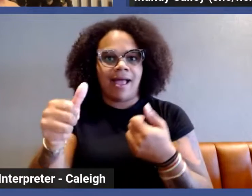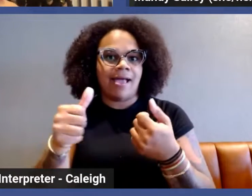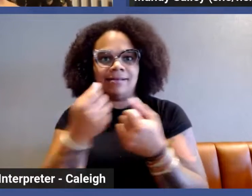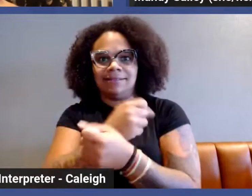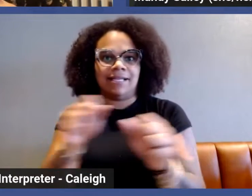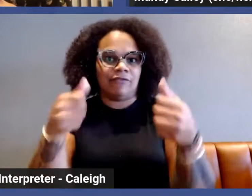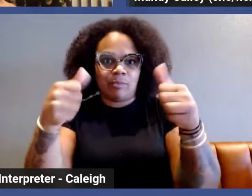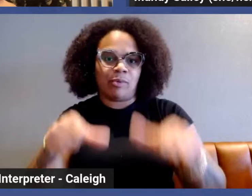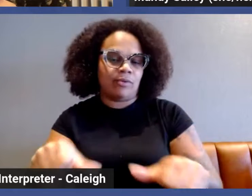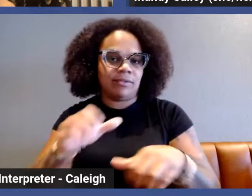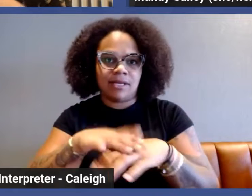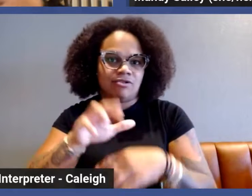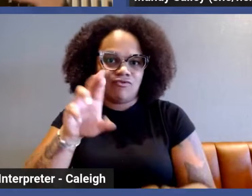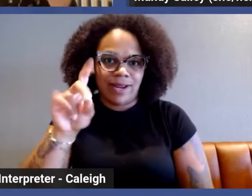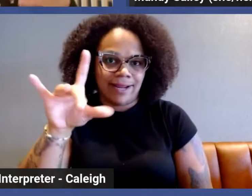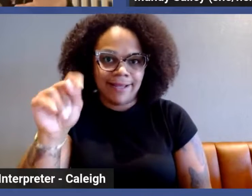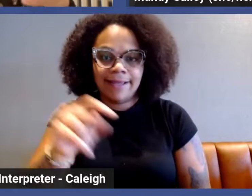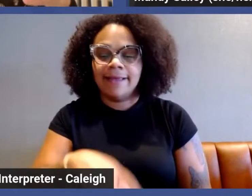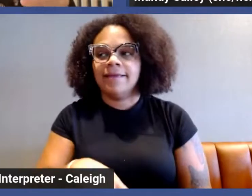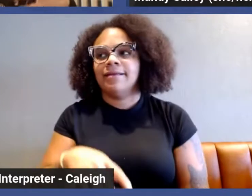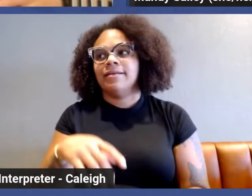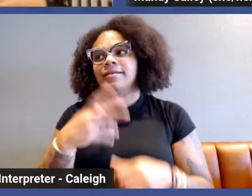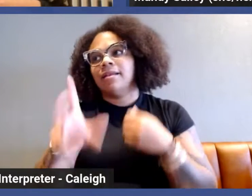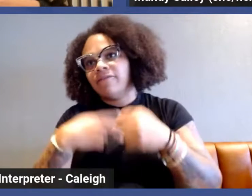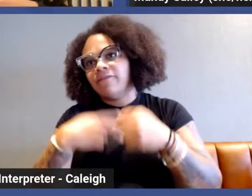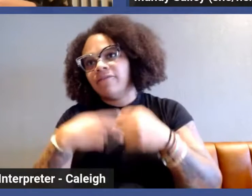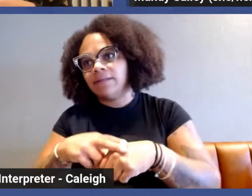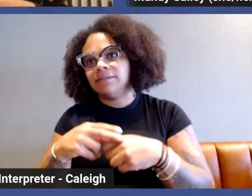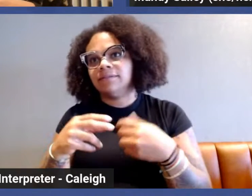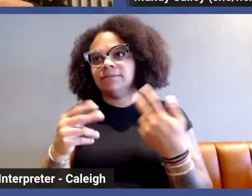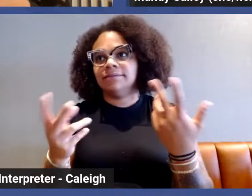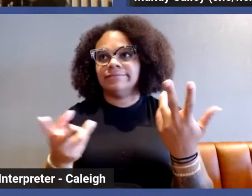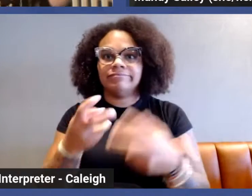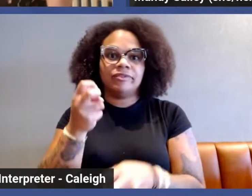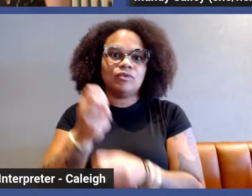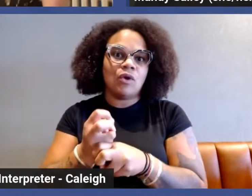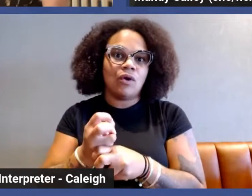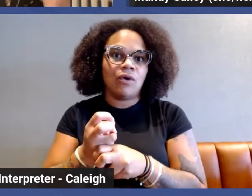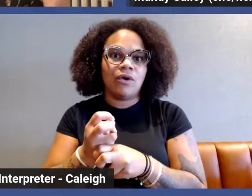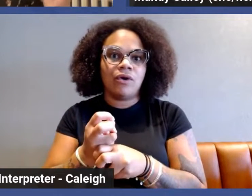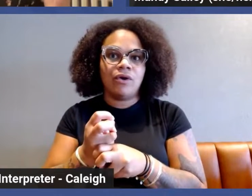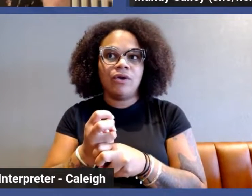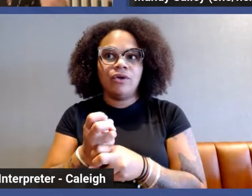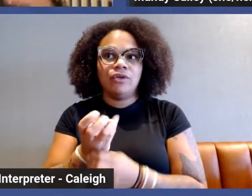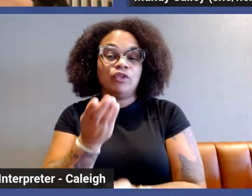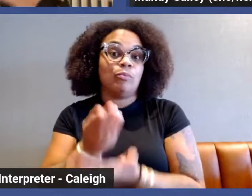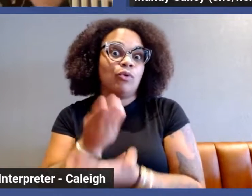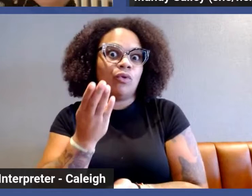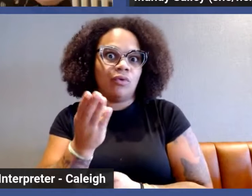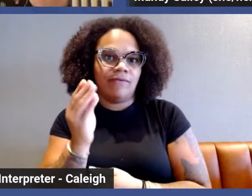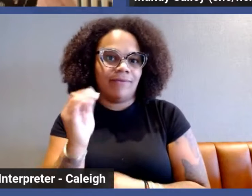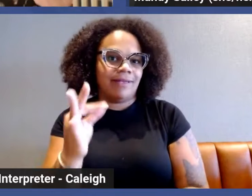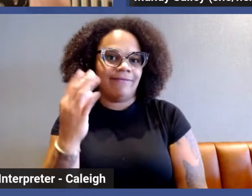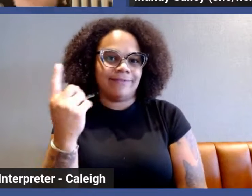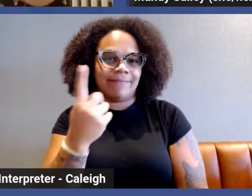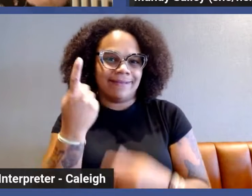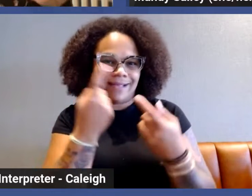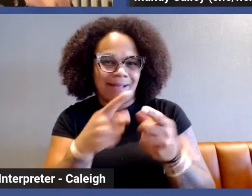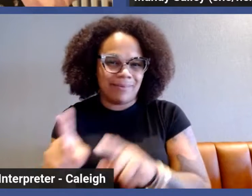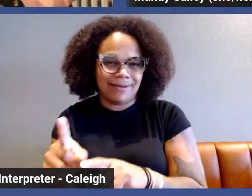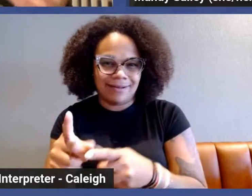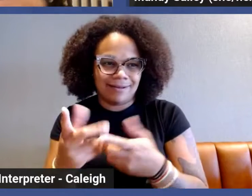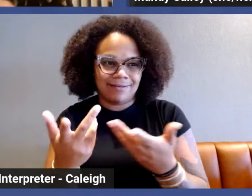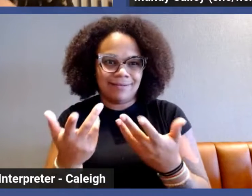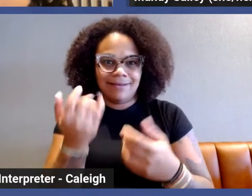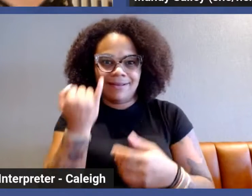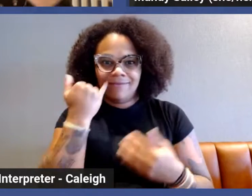of course, like all of these things, it's hard to prove that something's going on, especially if you don't have any kind